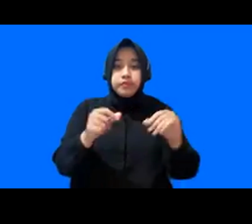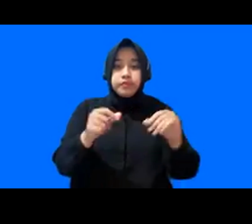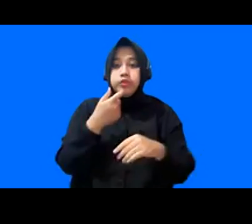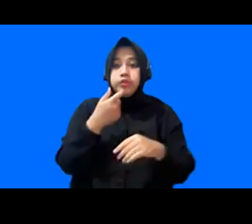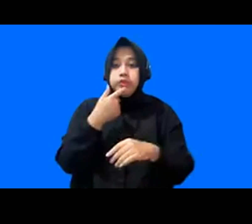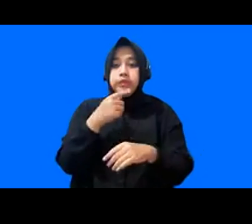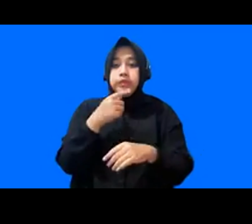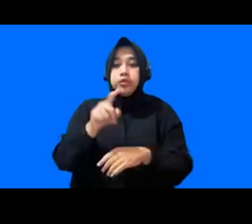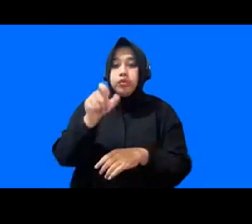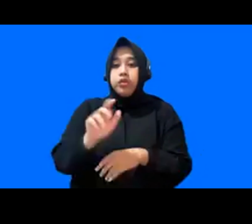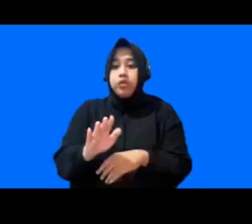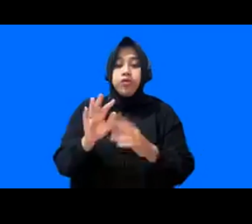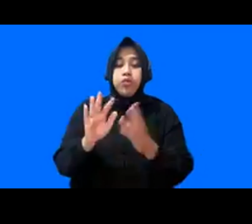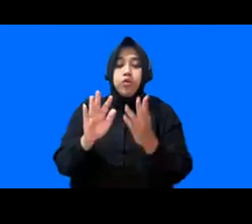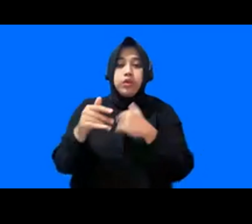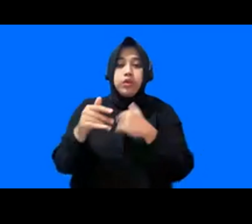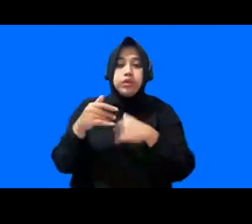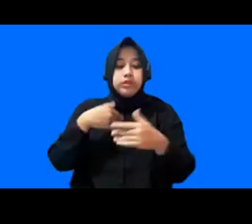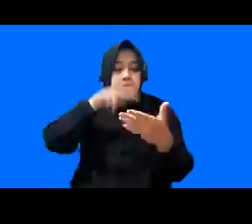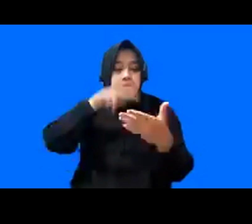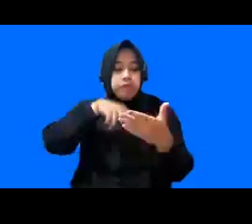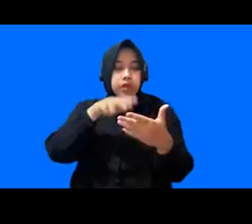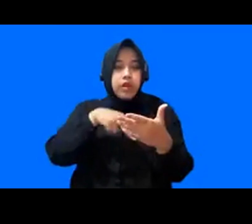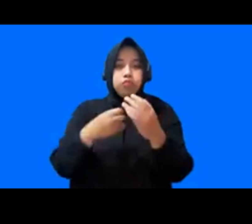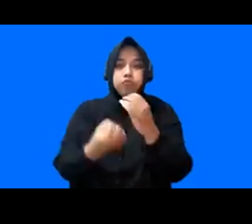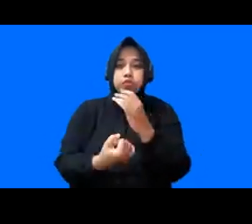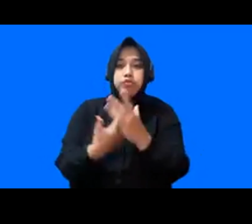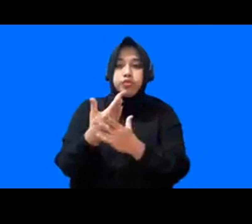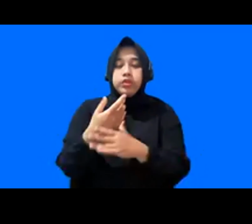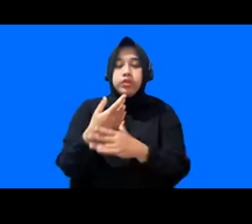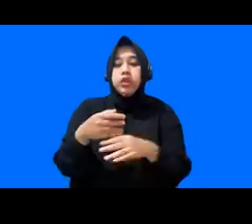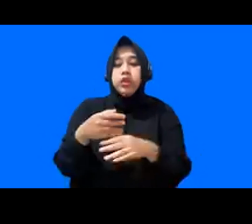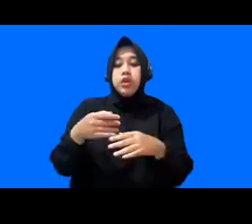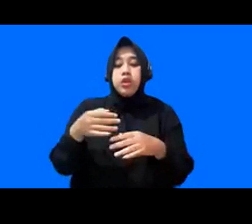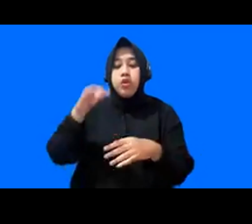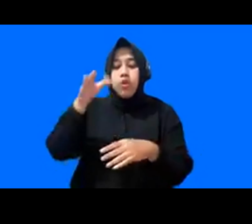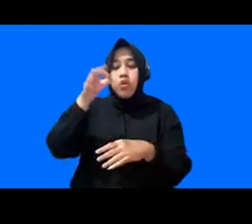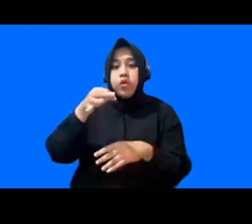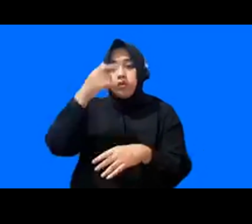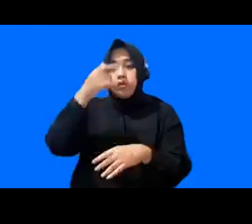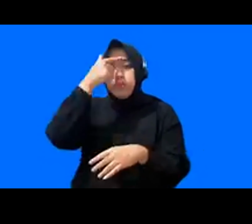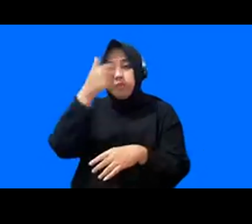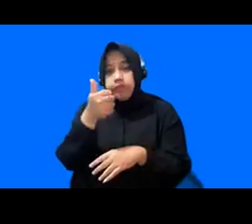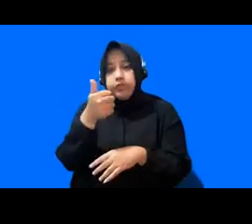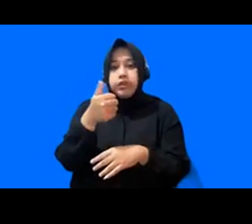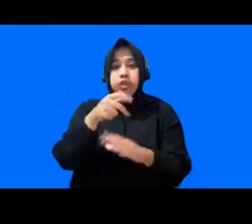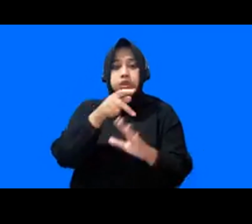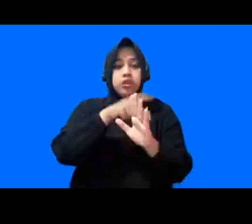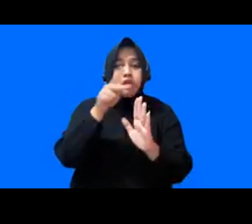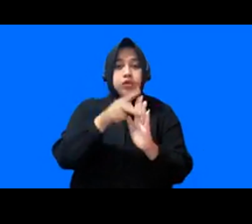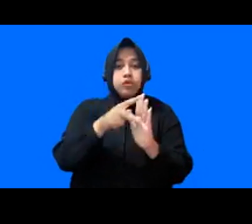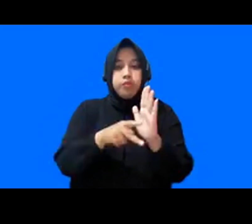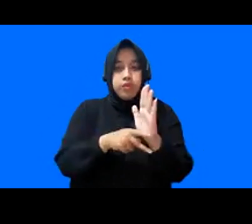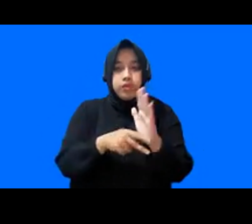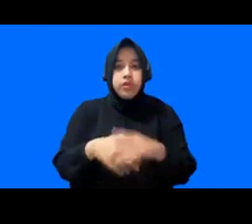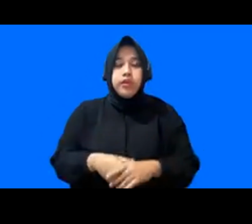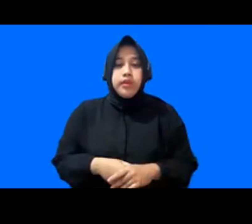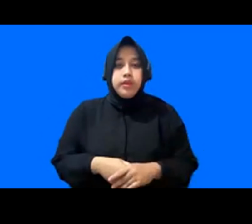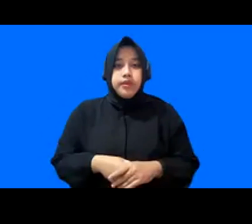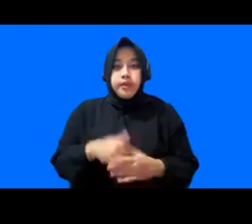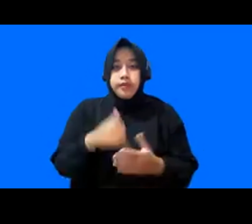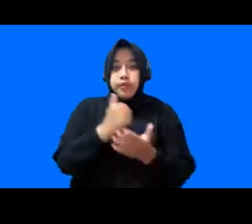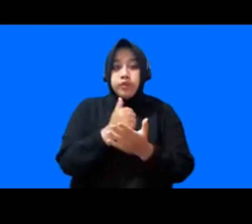interest implementation of the Smart Cities Inclusive Cities Program as part of the broader work of the Trust Fund to drive people-centric smart city